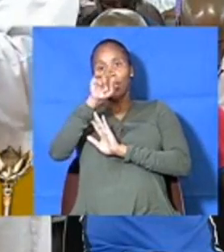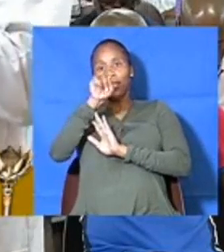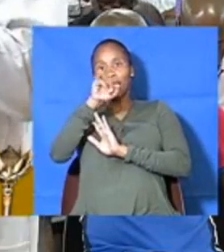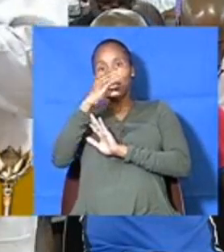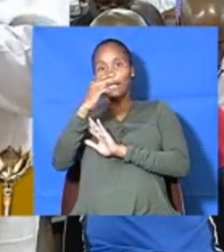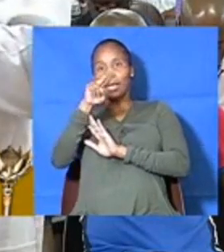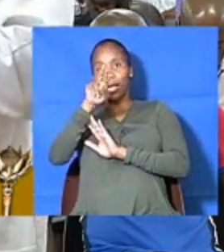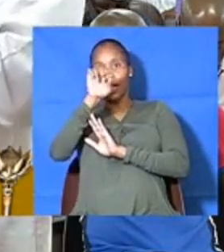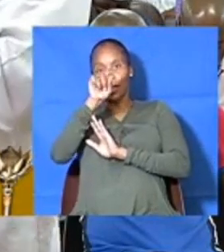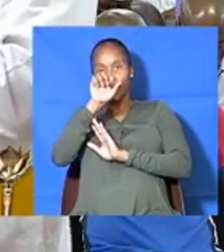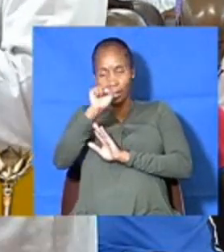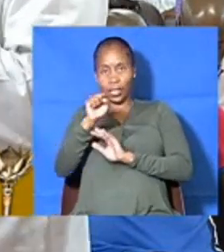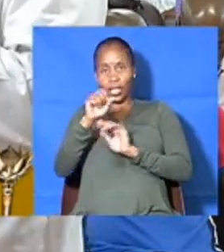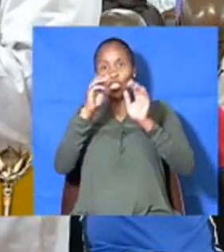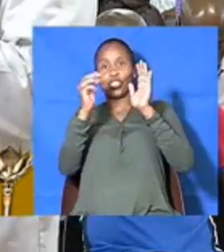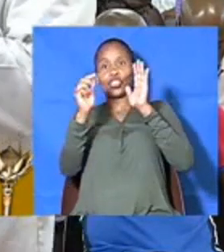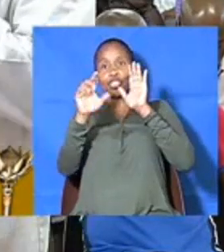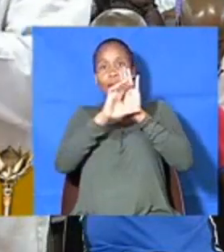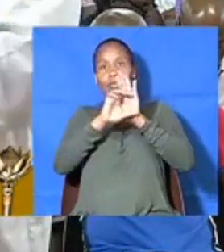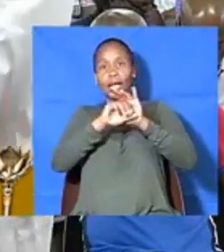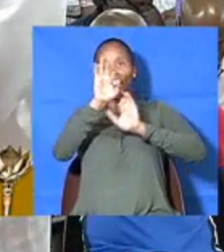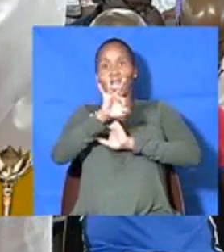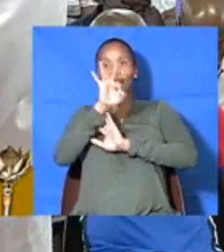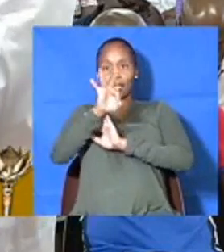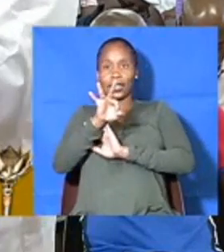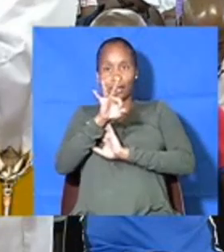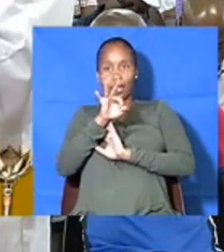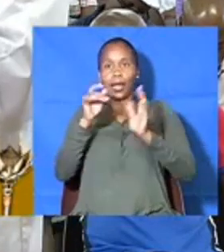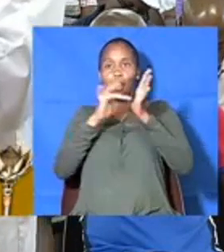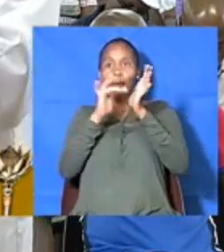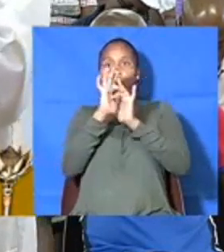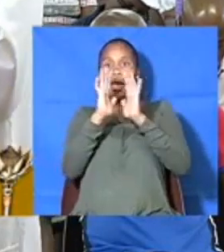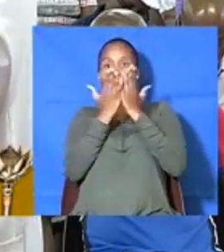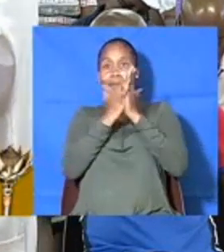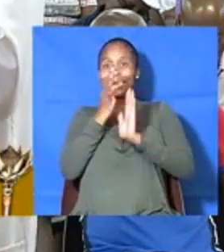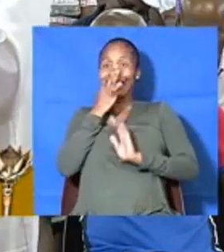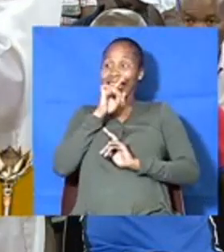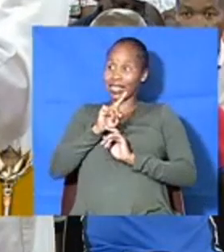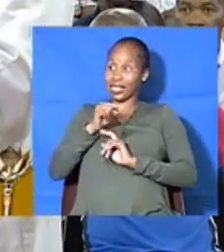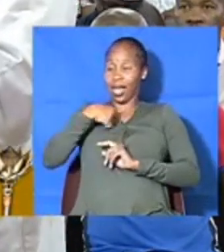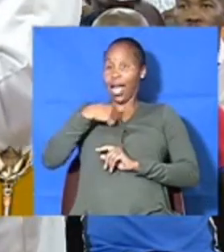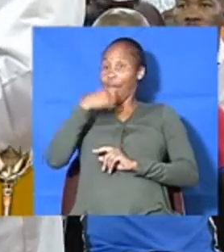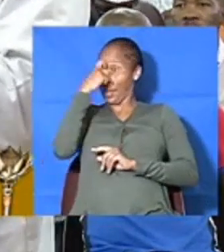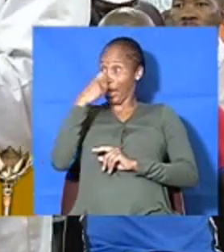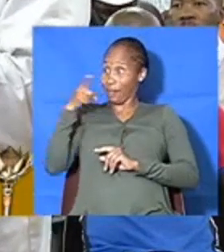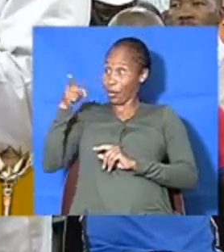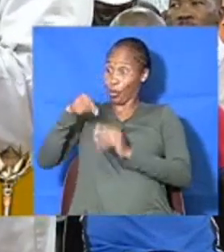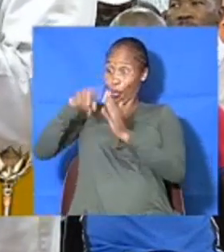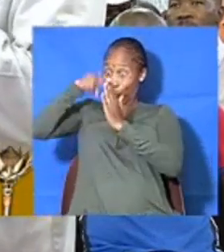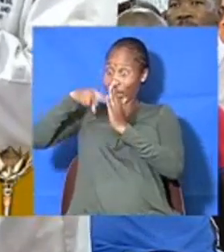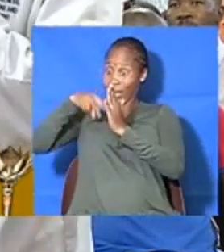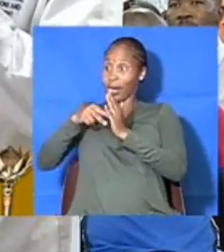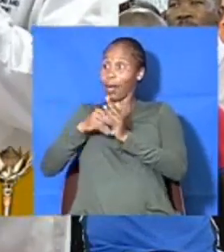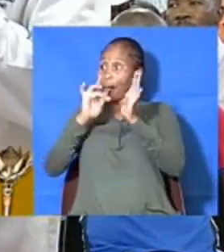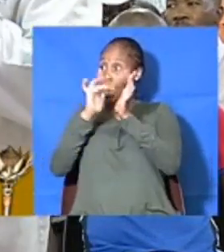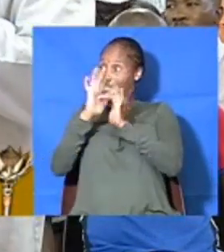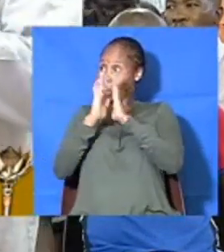infrastructure ya rena e leng dipetlela le di clinic tsa rena ha di ka mokgolo re di attractive compared